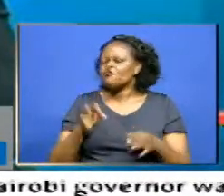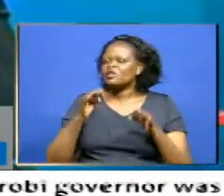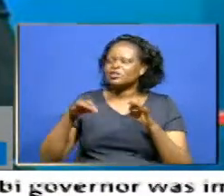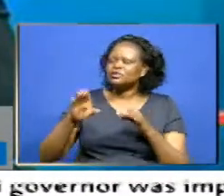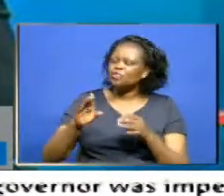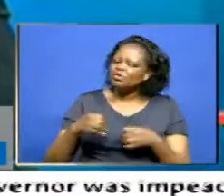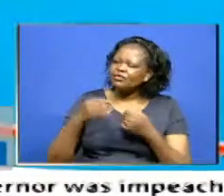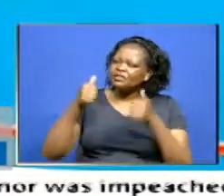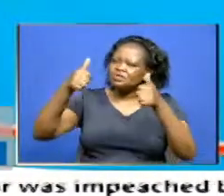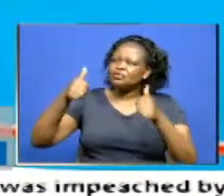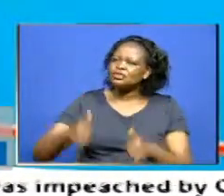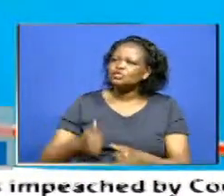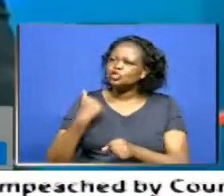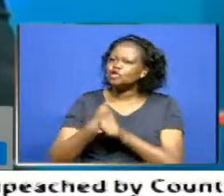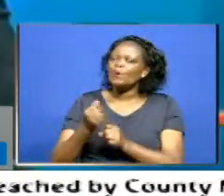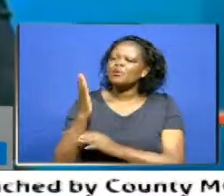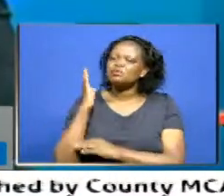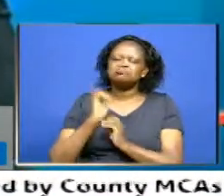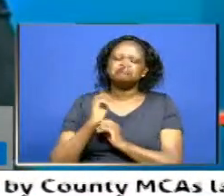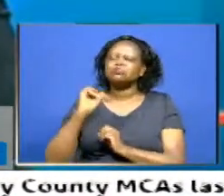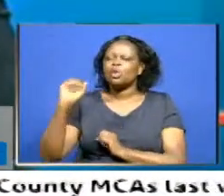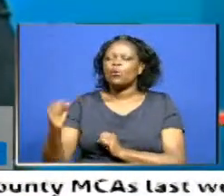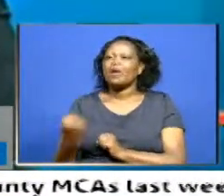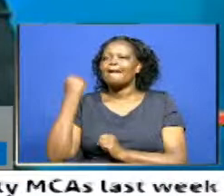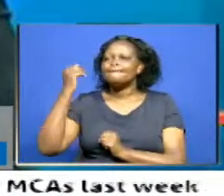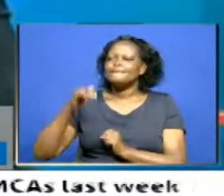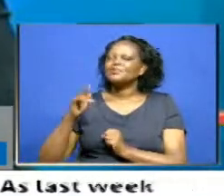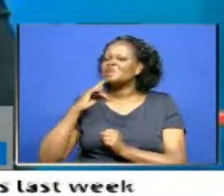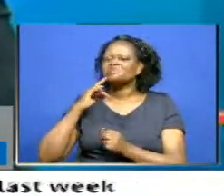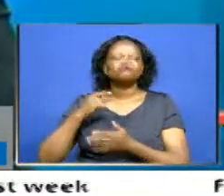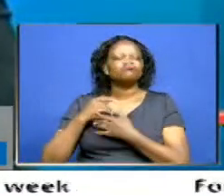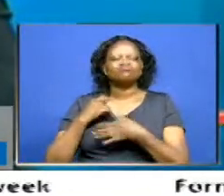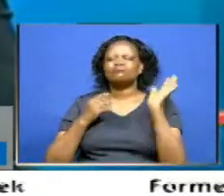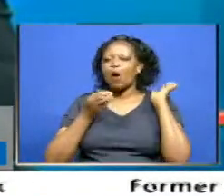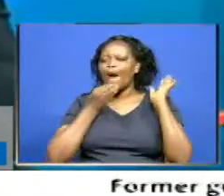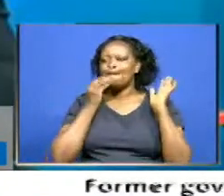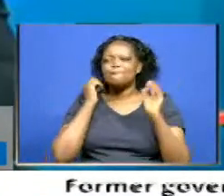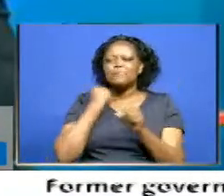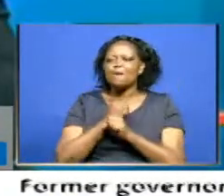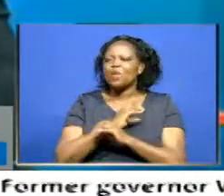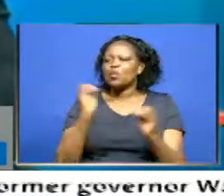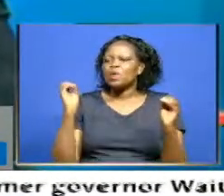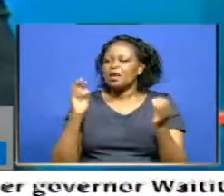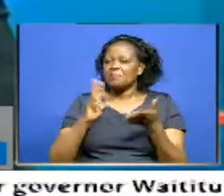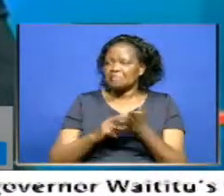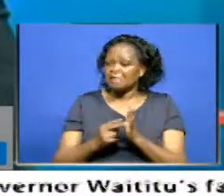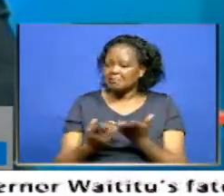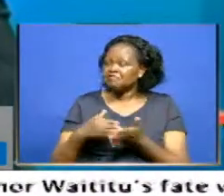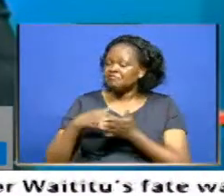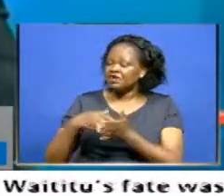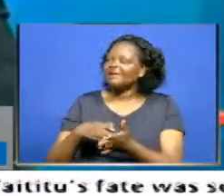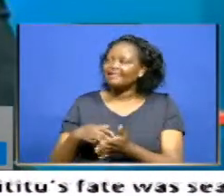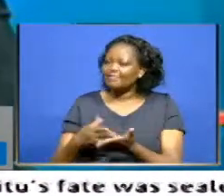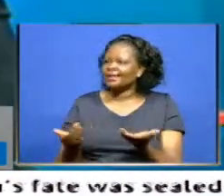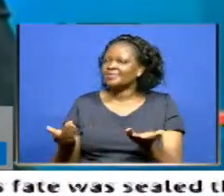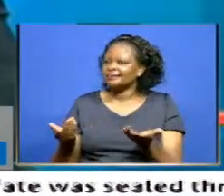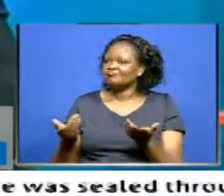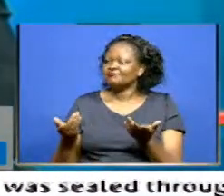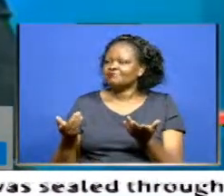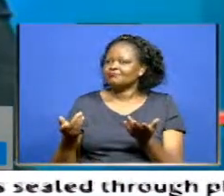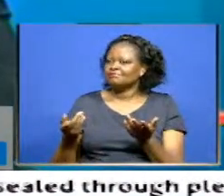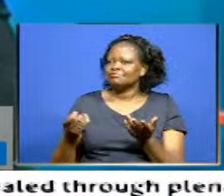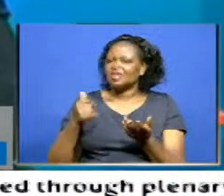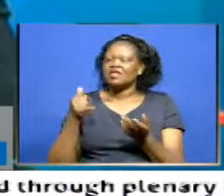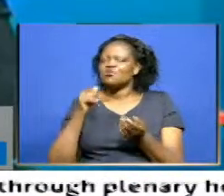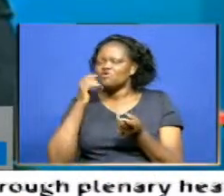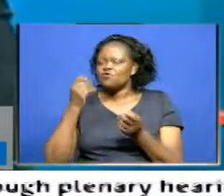notice or job security. No, you wake up in the morning and you're told, oh, go home, there's no jobs today. So the amount of vulnerability in informal settlements is